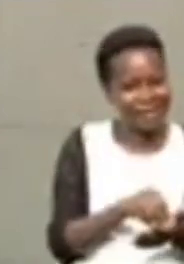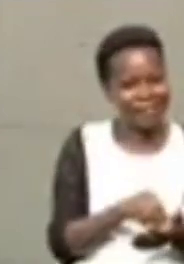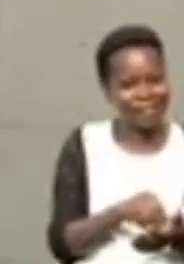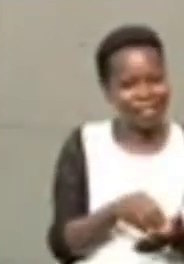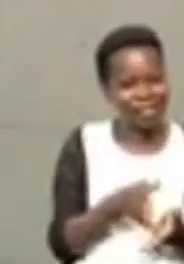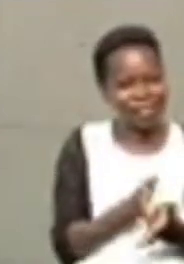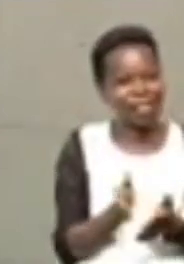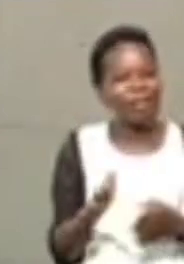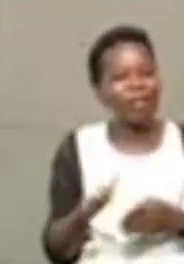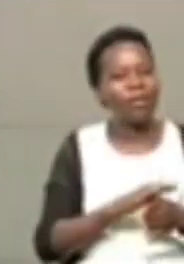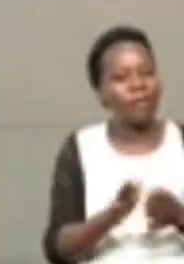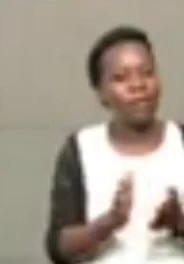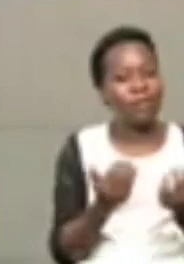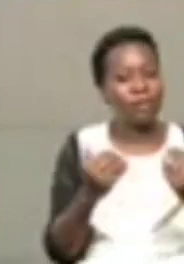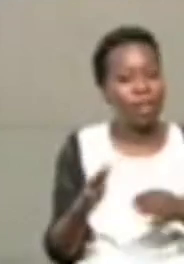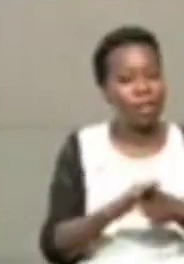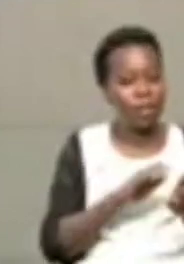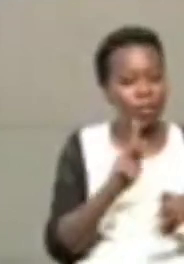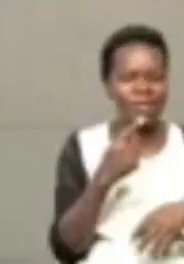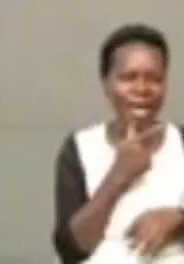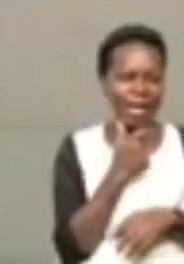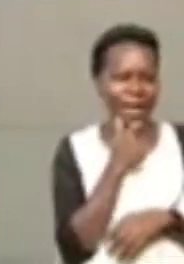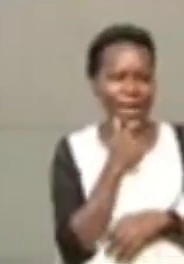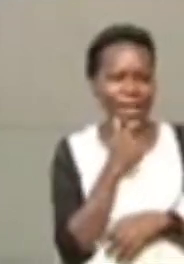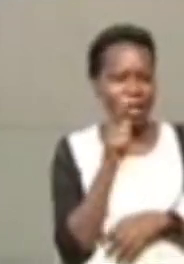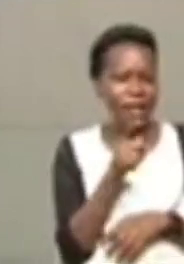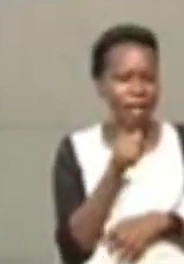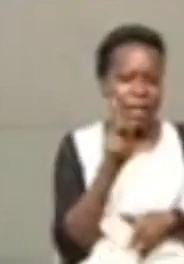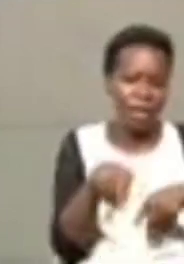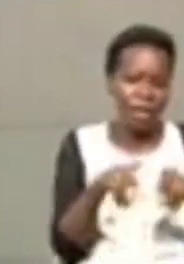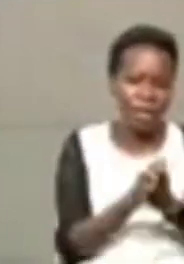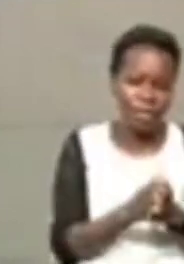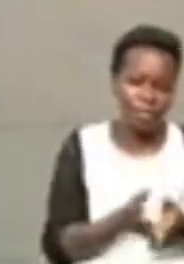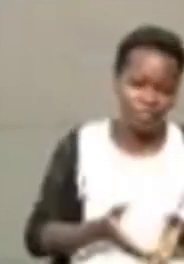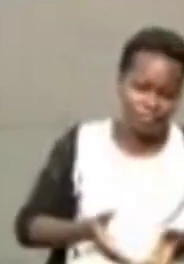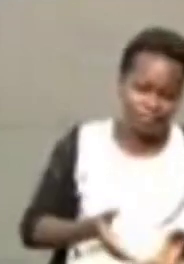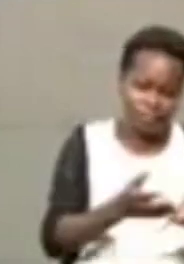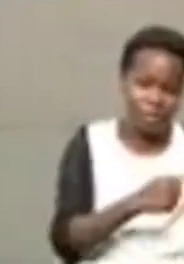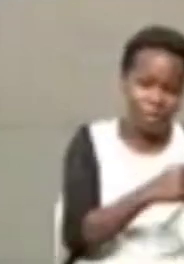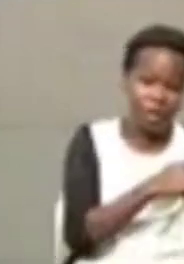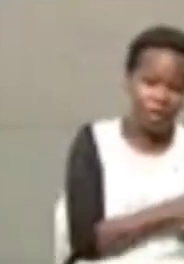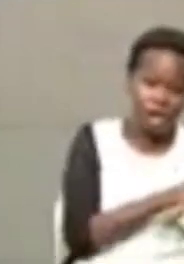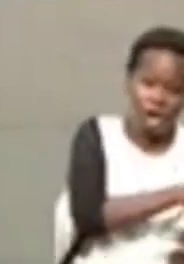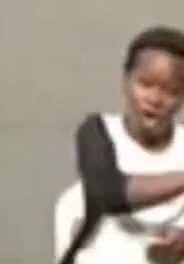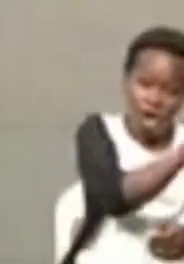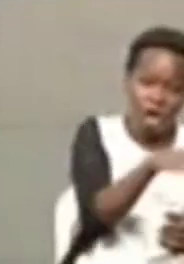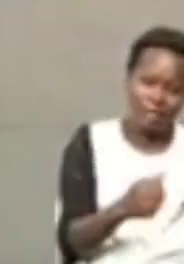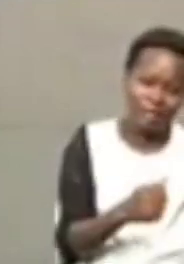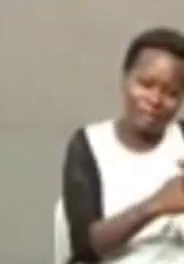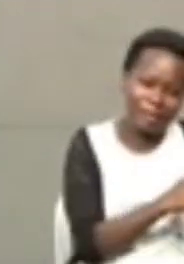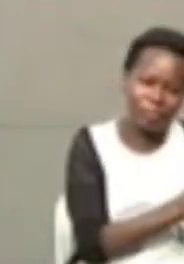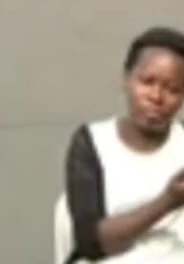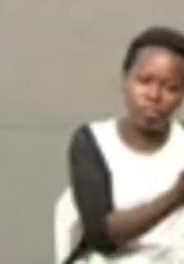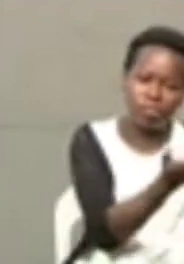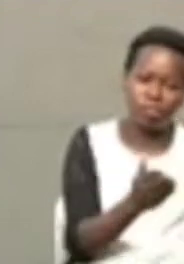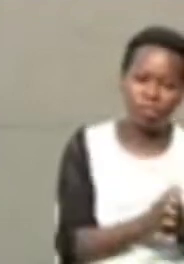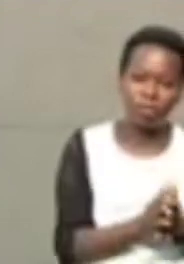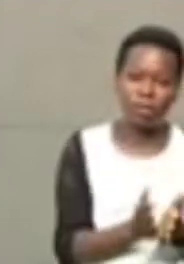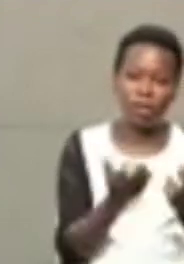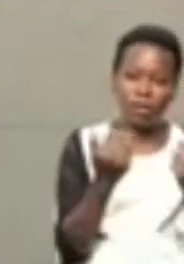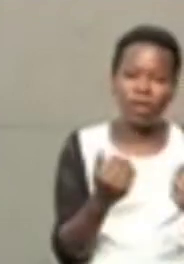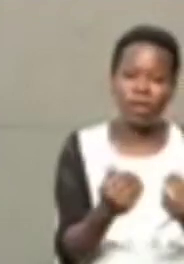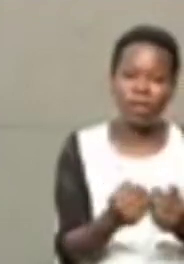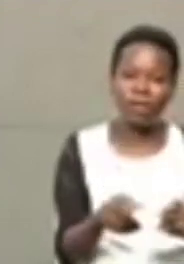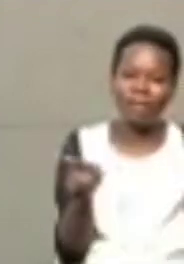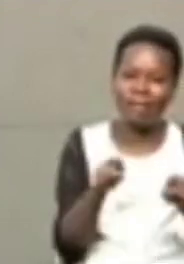trade. So traders are saying, wait a minute, these guys have already been cushioned with all these incentives. Why are they now